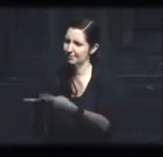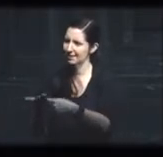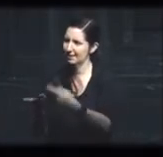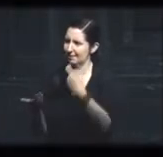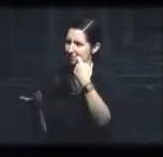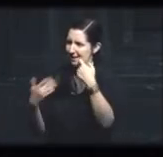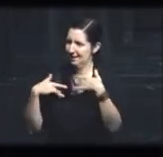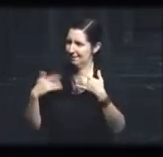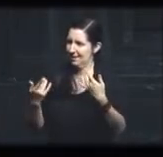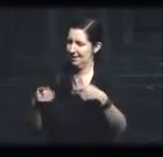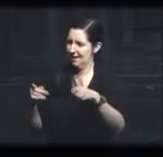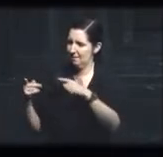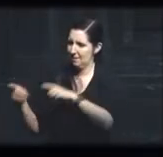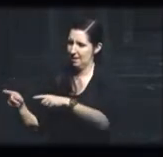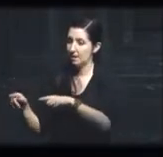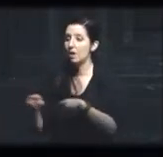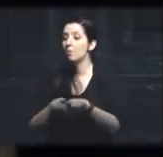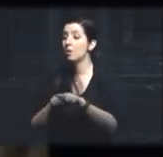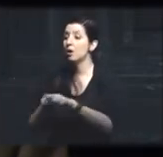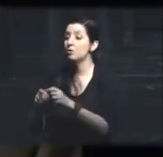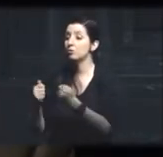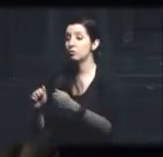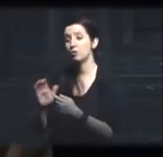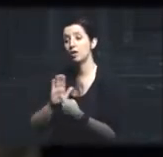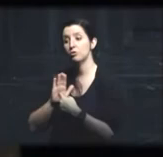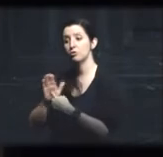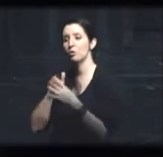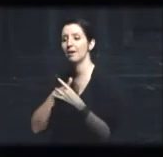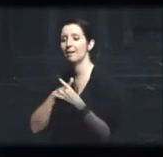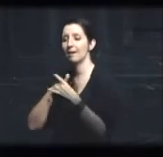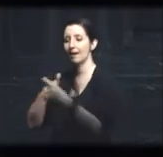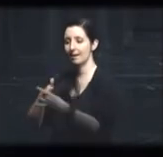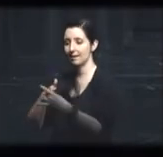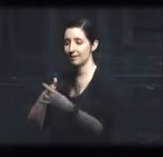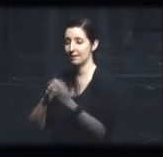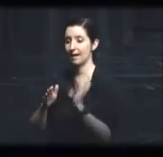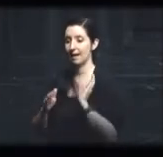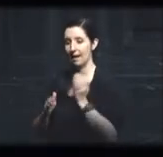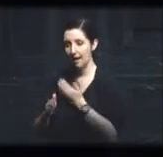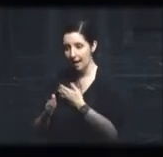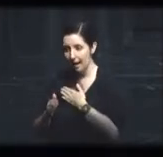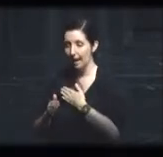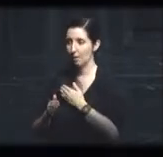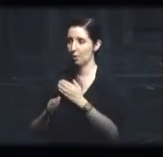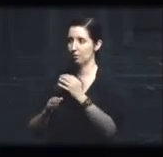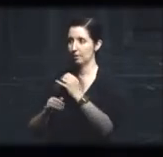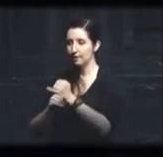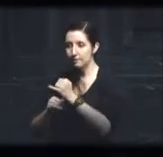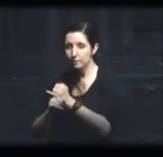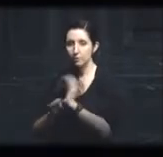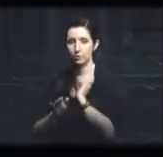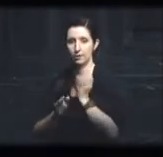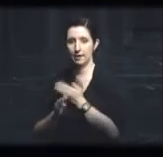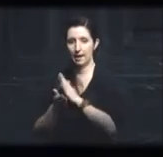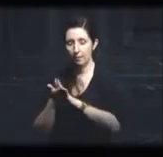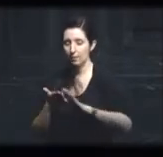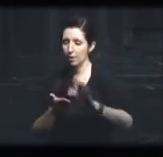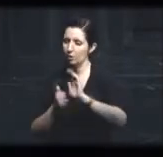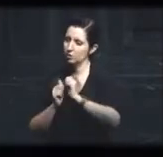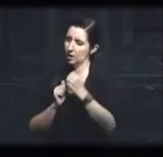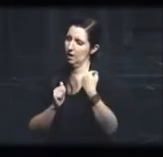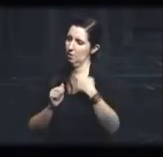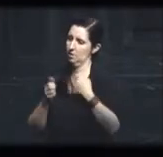around what our values are as an institution and how we value diversity and the importance that we put